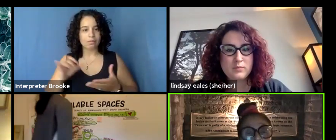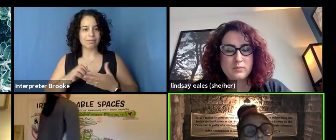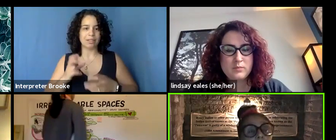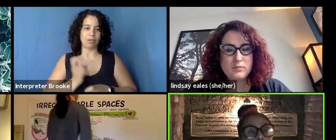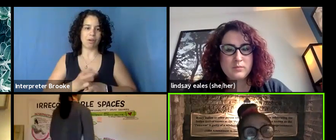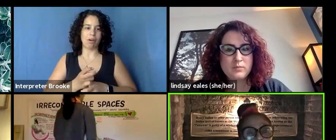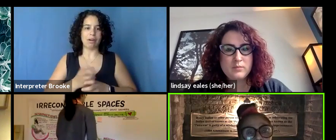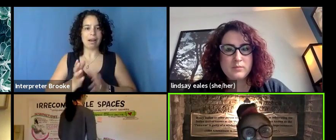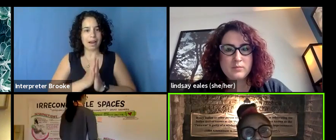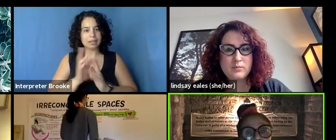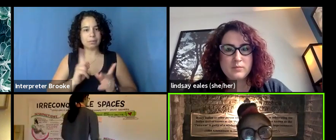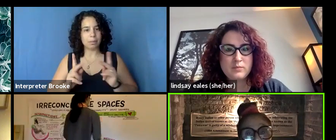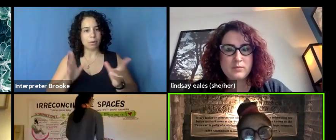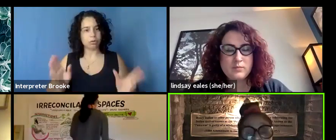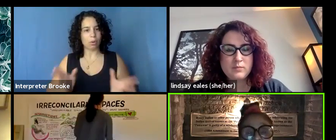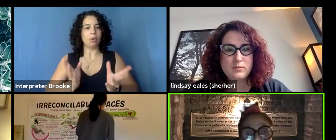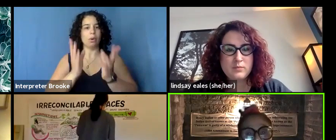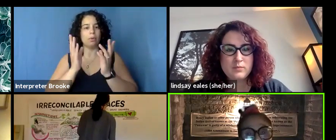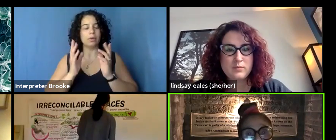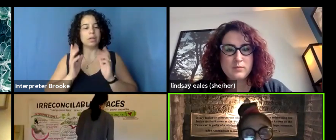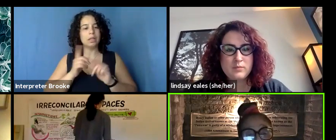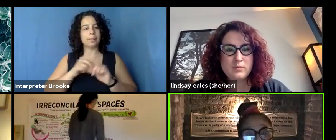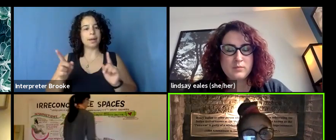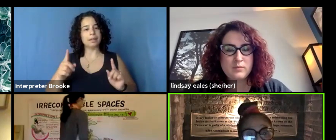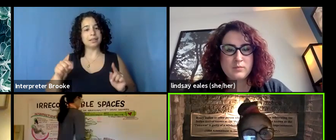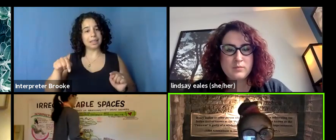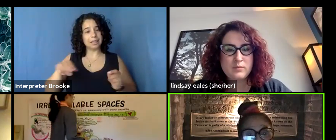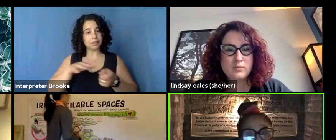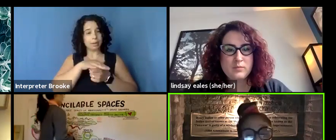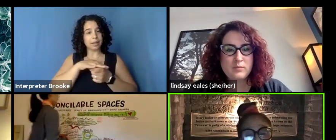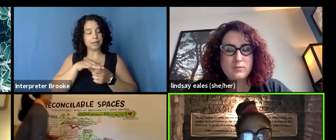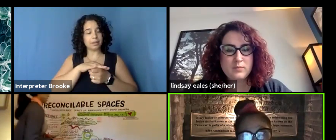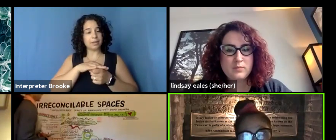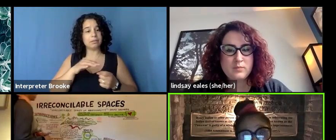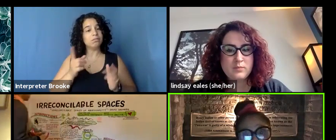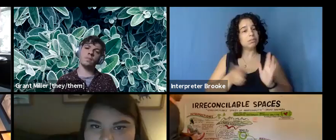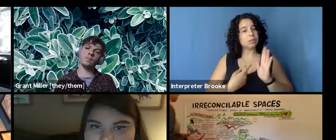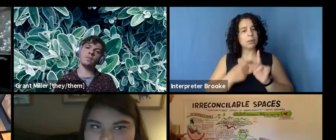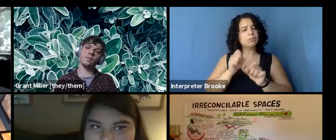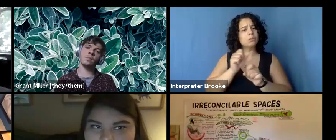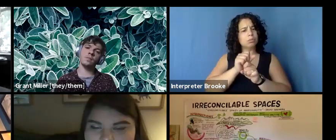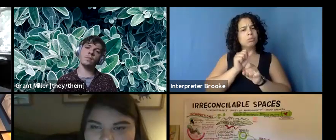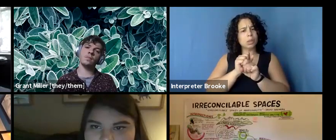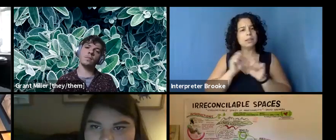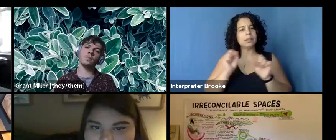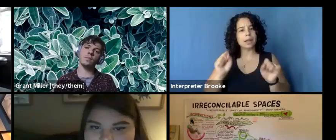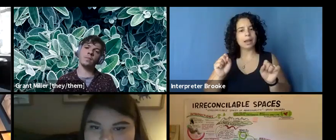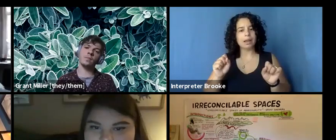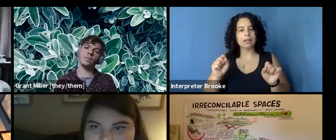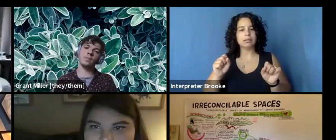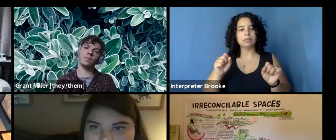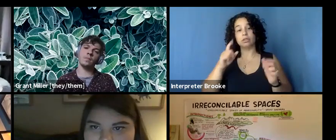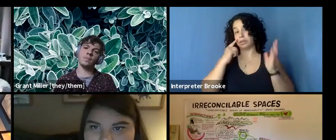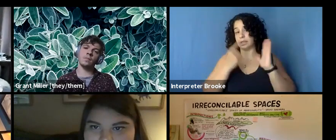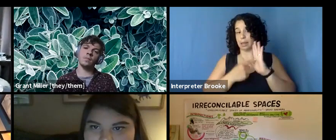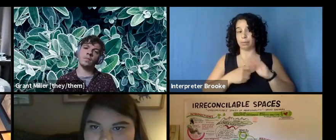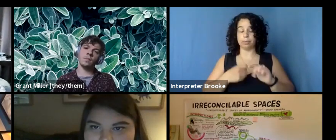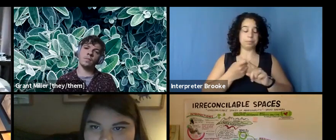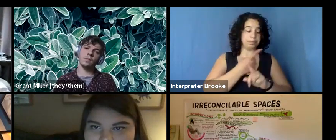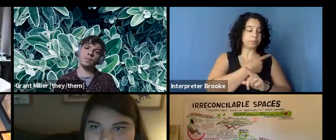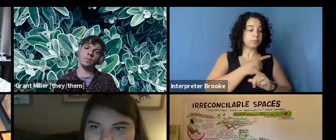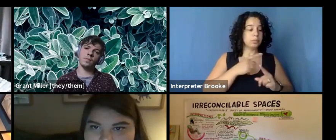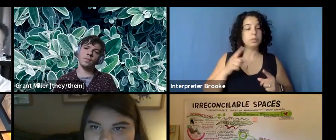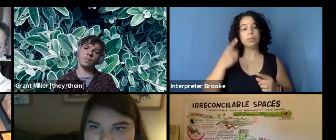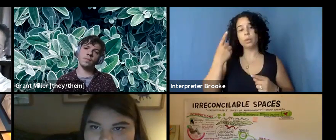to go. But in these spaces then where it can be said, you know, I think this is one reason for me that